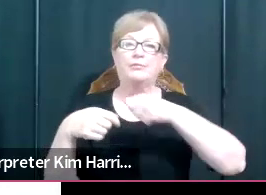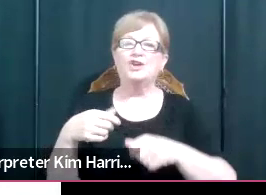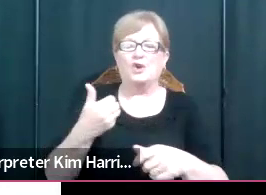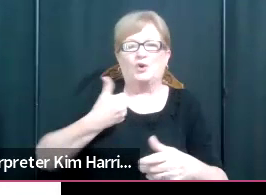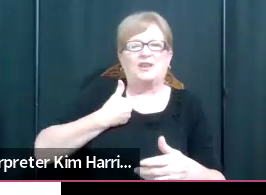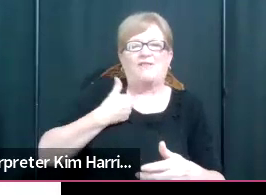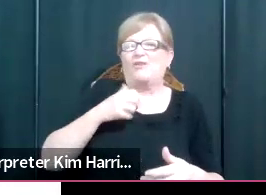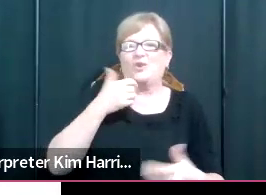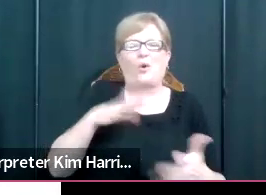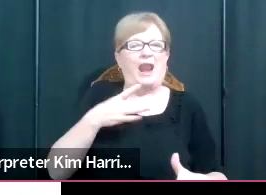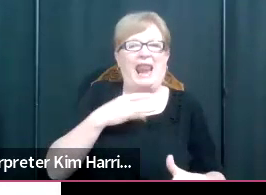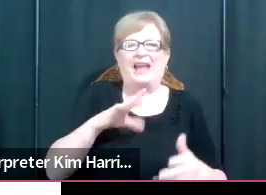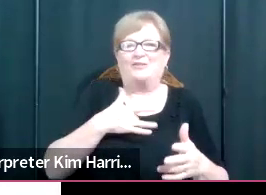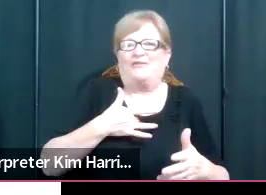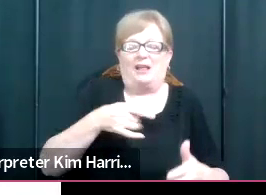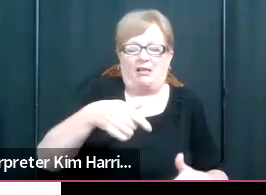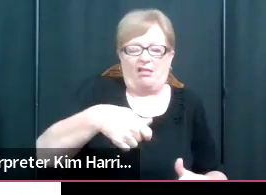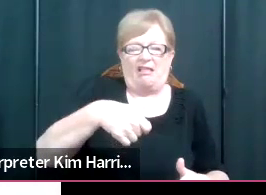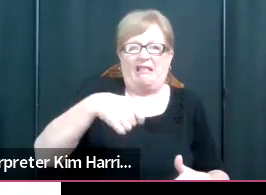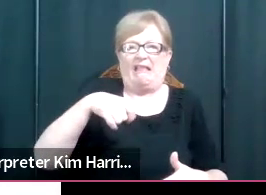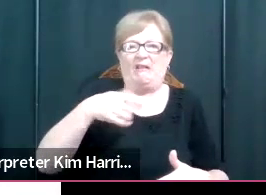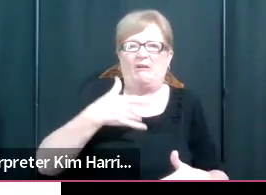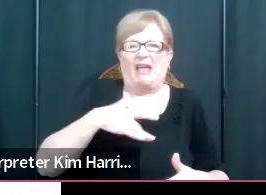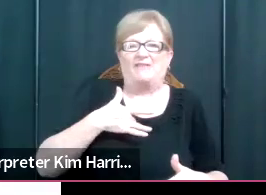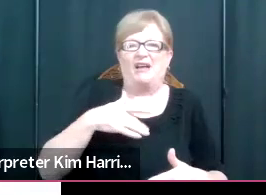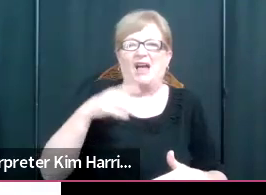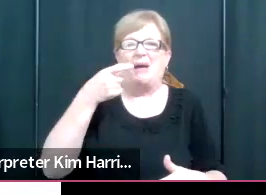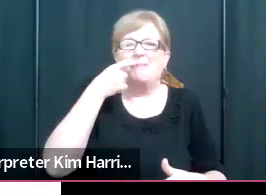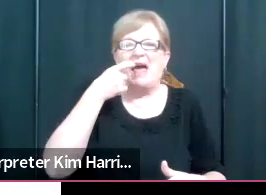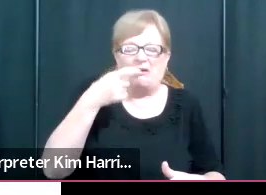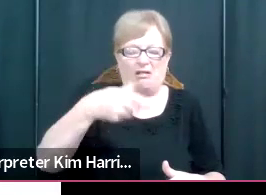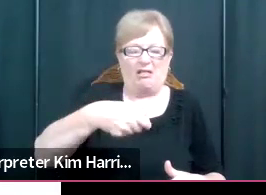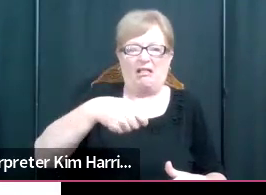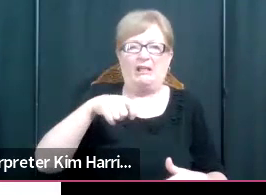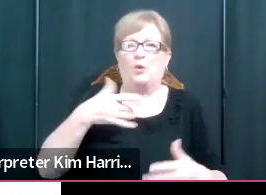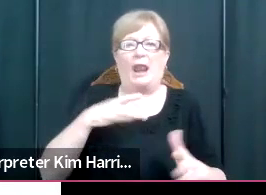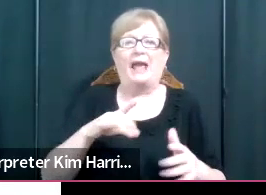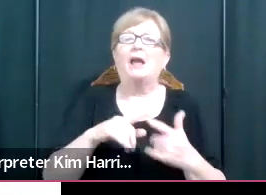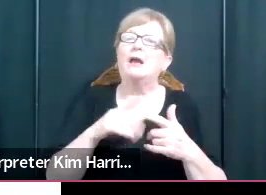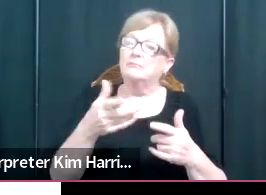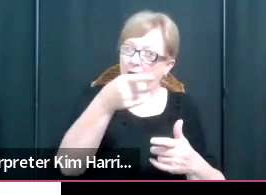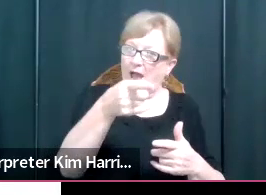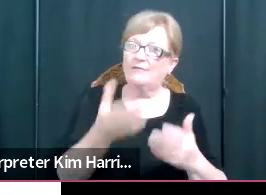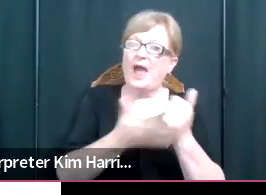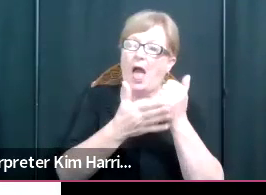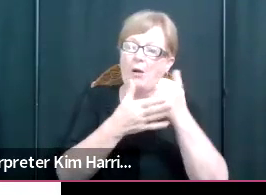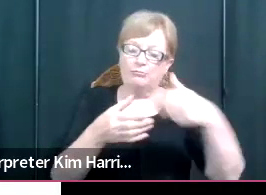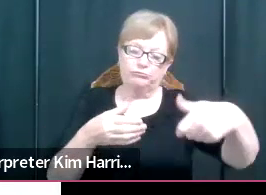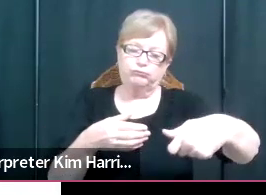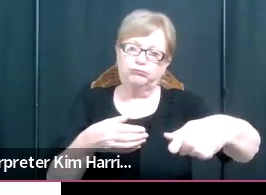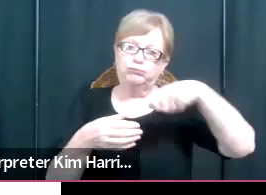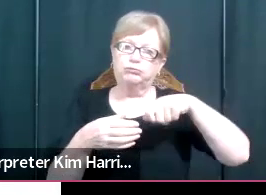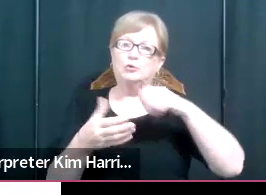So again, if you don't like the sensation of touching the metal, or if gripping the pop tab is difficult, those can be helpful for